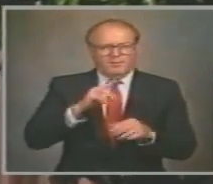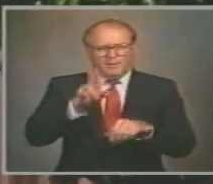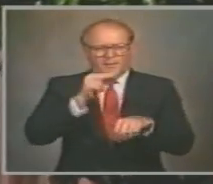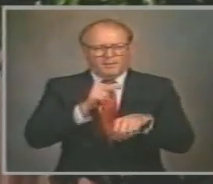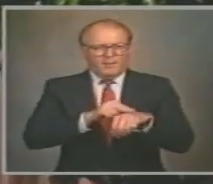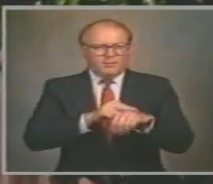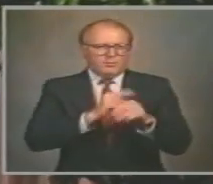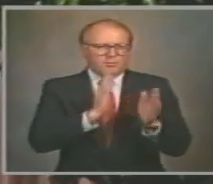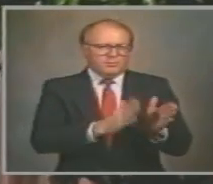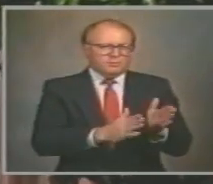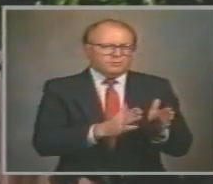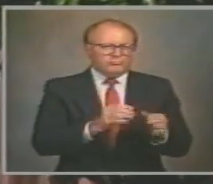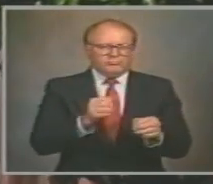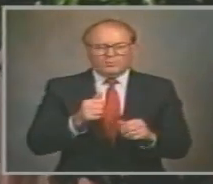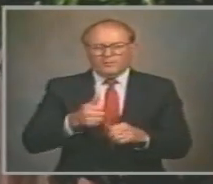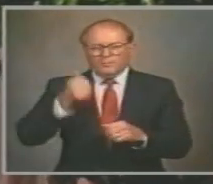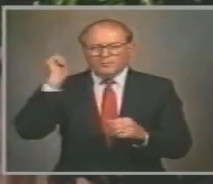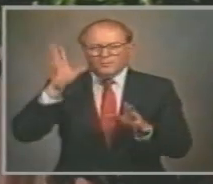place in his own creation.